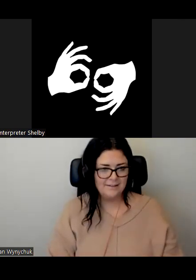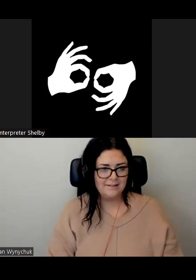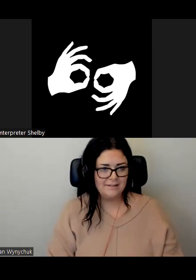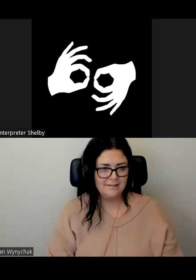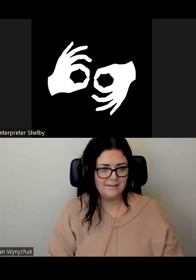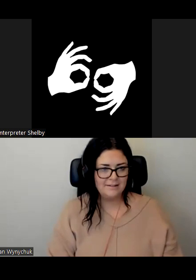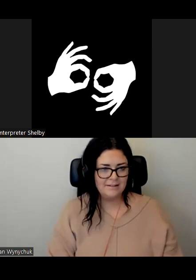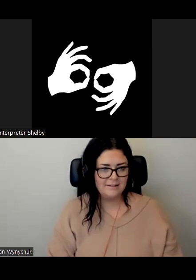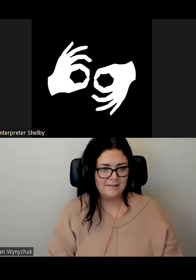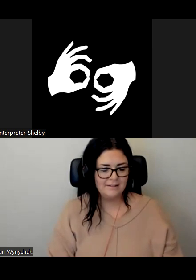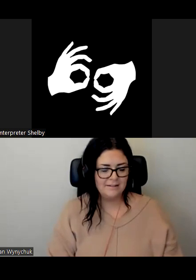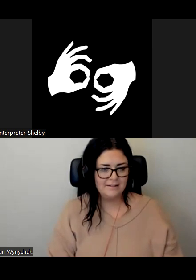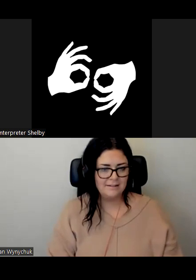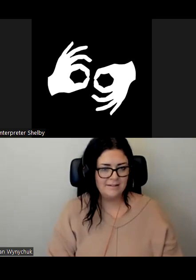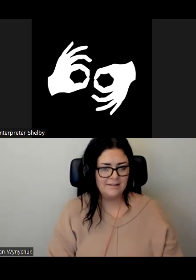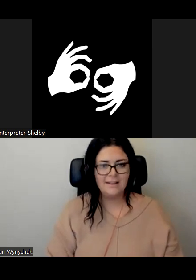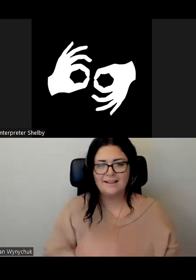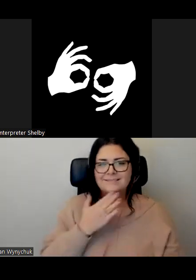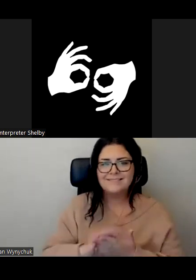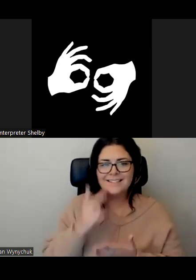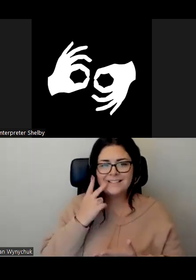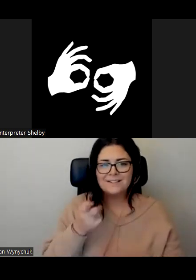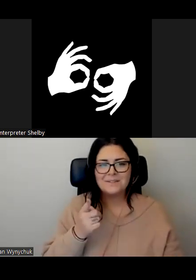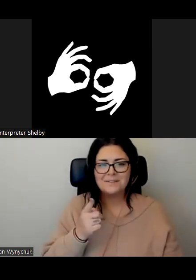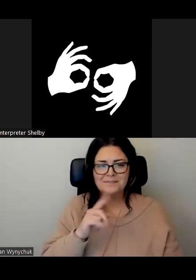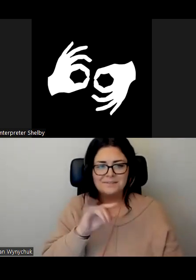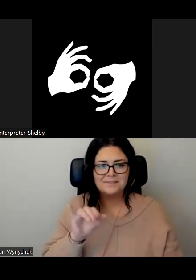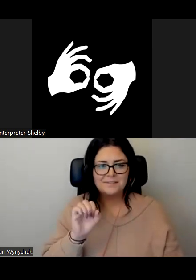Nice to see you on the call, Josie. Yes, nice to see you too, darling.